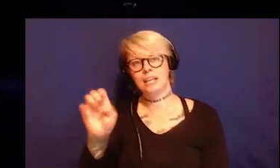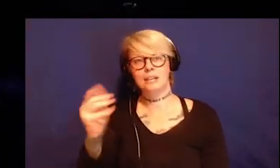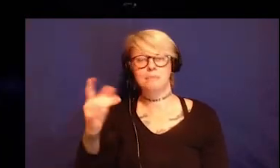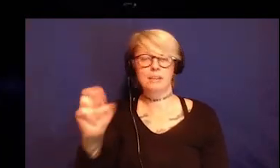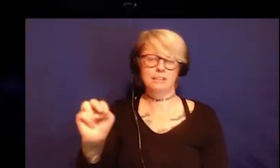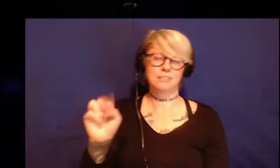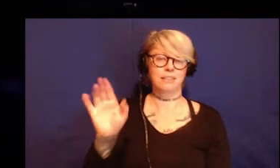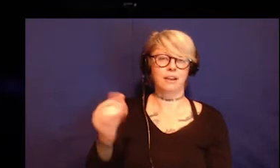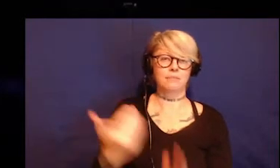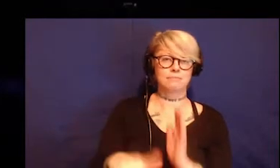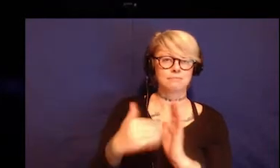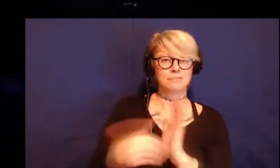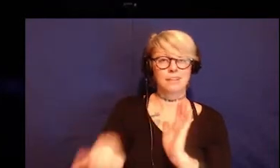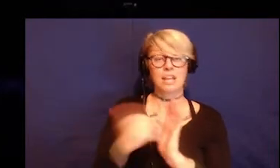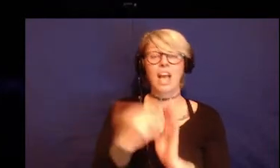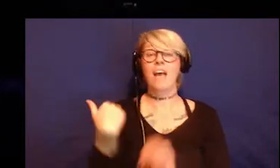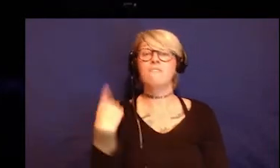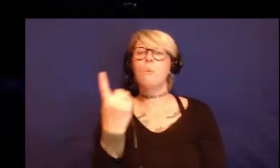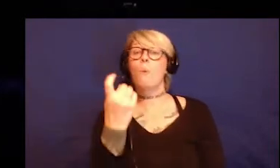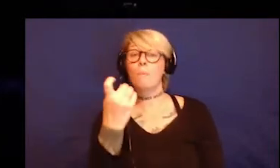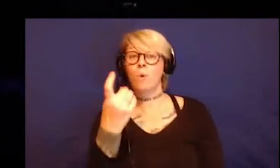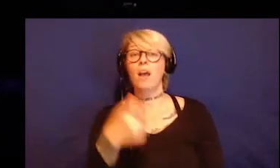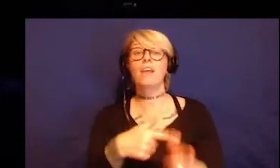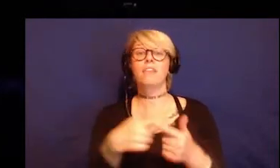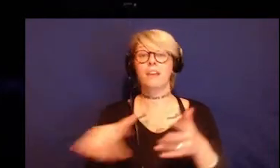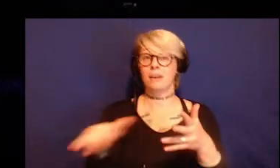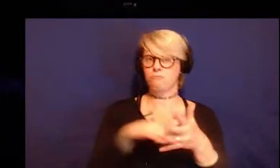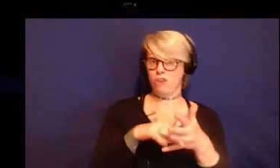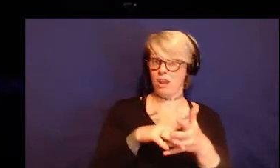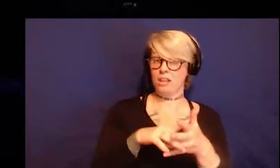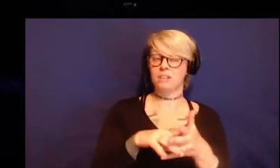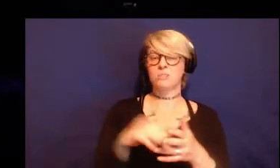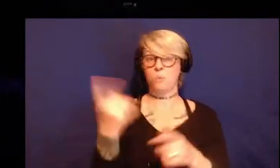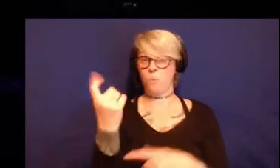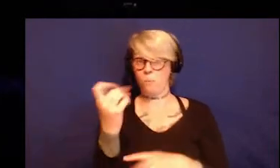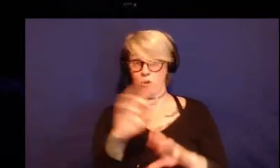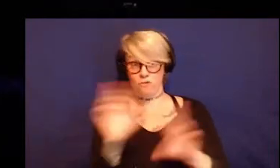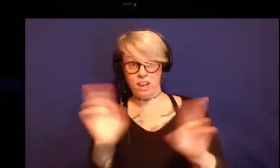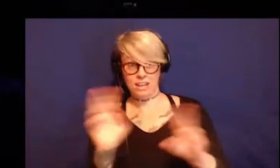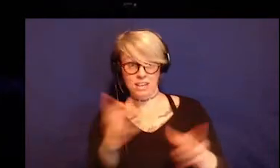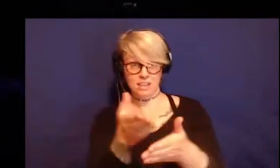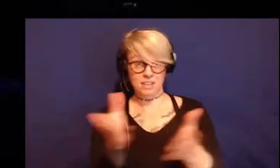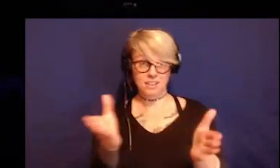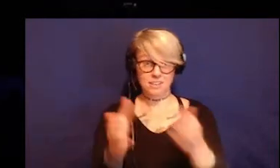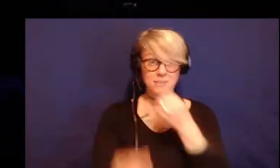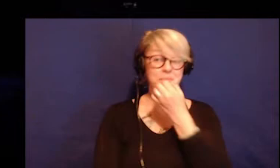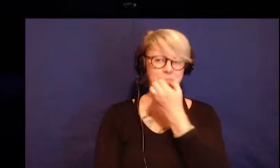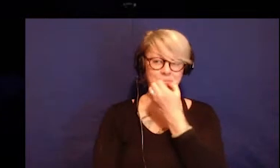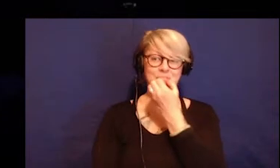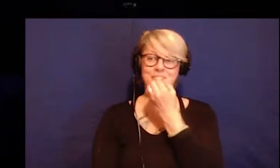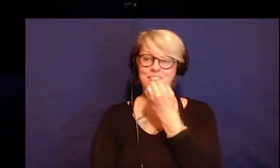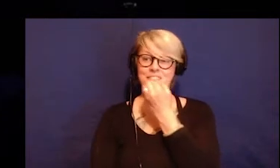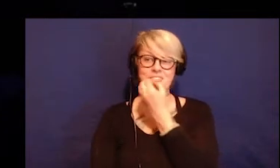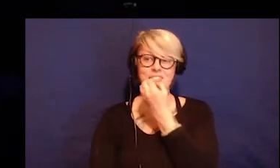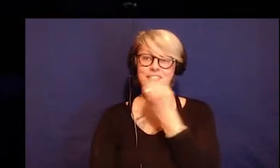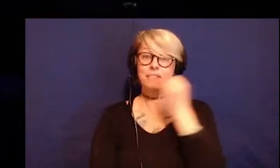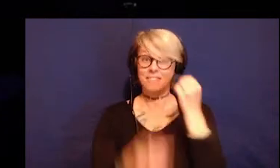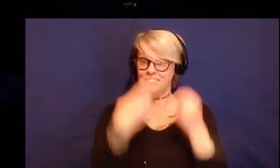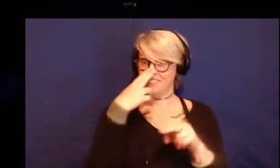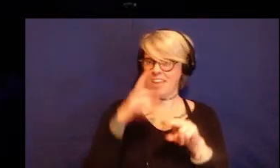one more before our 10-minute break, and then we're going to be back, but let's do one more. Are you guys ready for one more? Are we having a fun